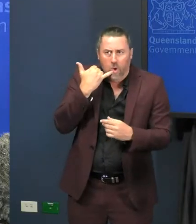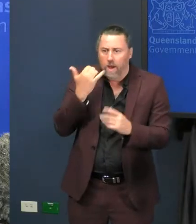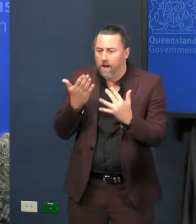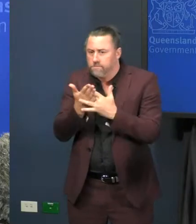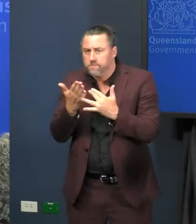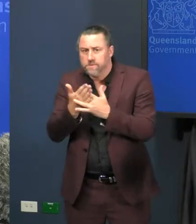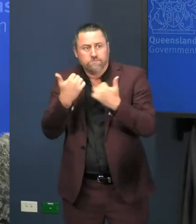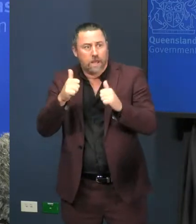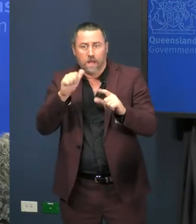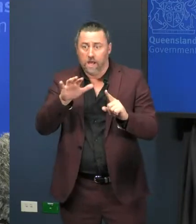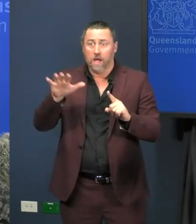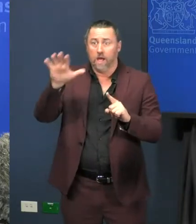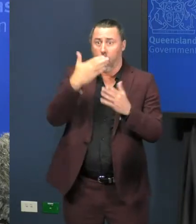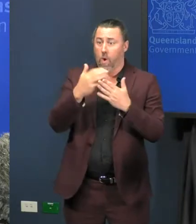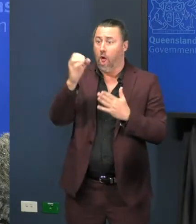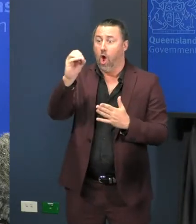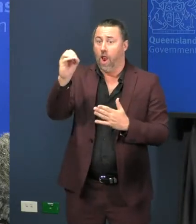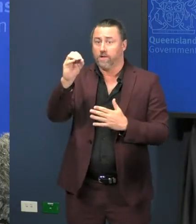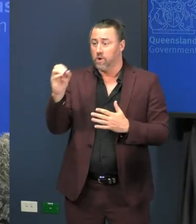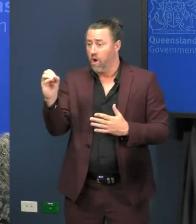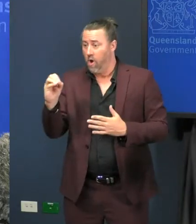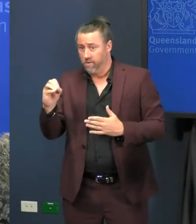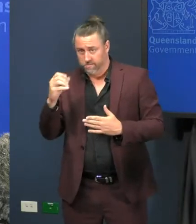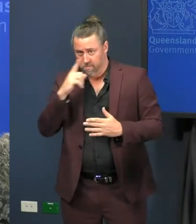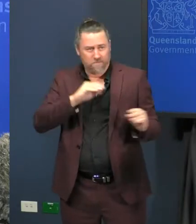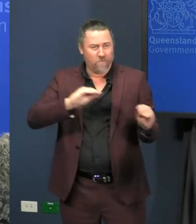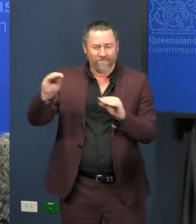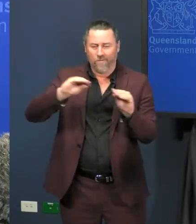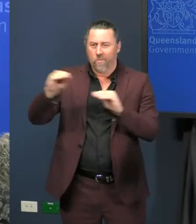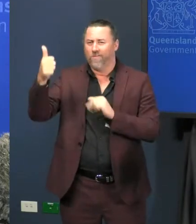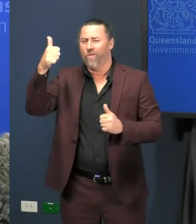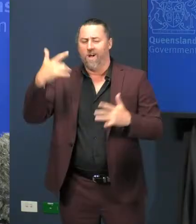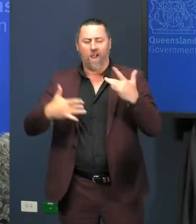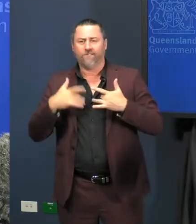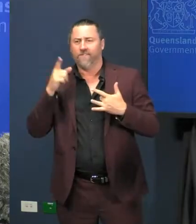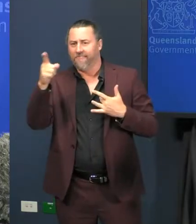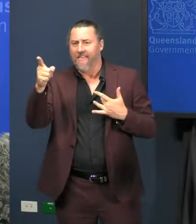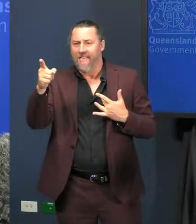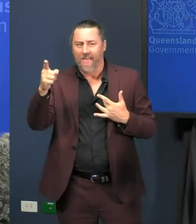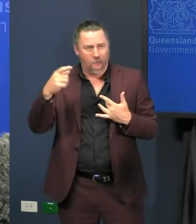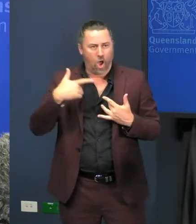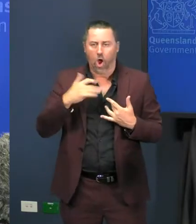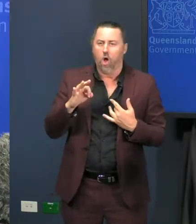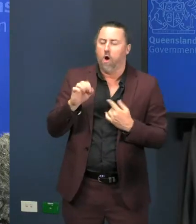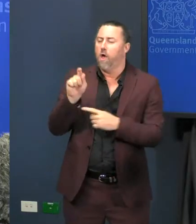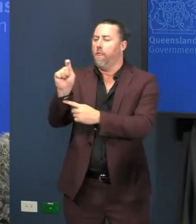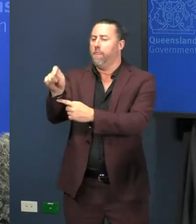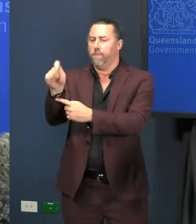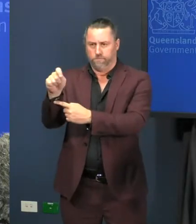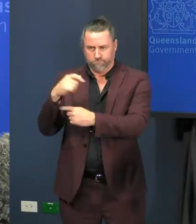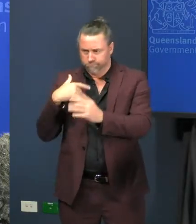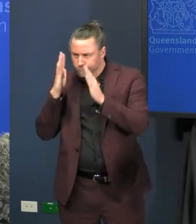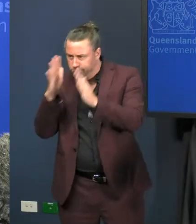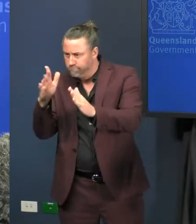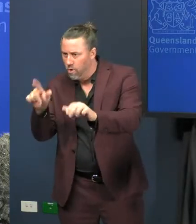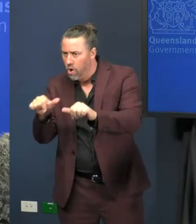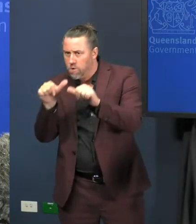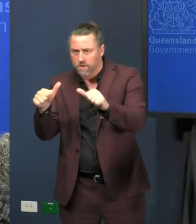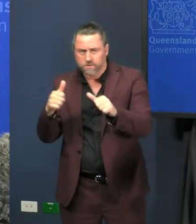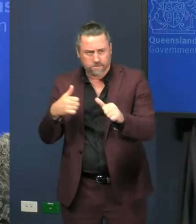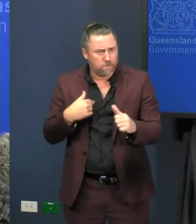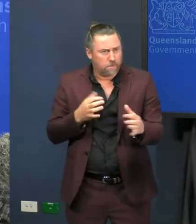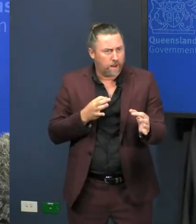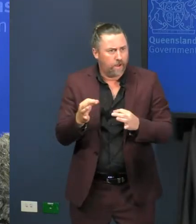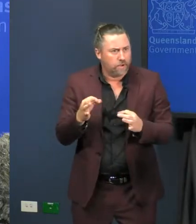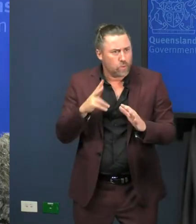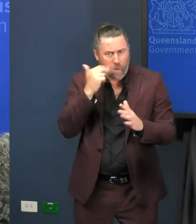and an increasing number of residents in recent years. So we're doing all we can to make sure that we provide those services and that we encourage